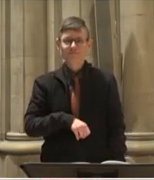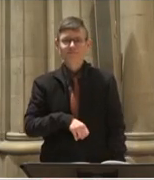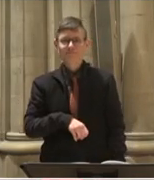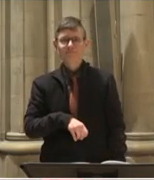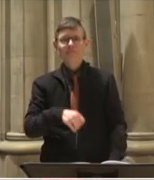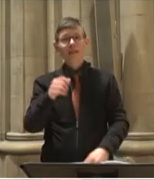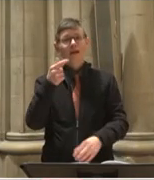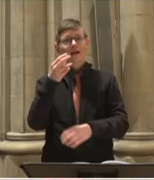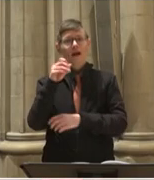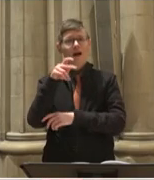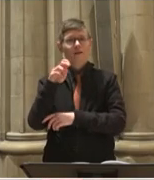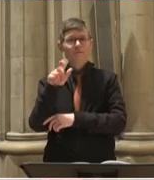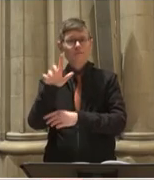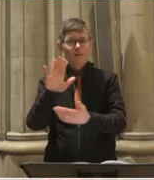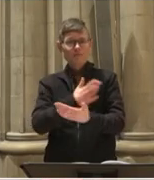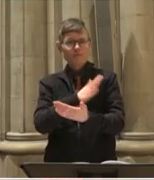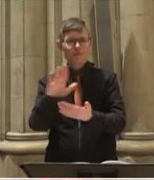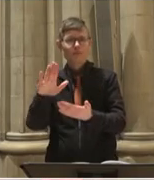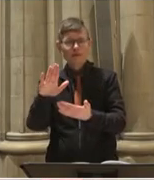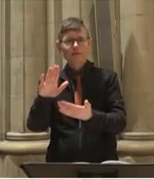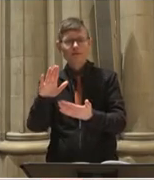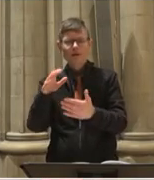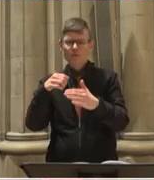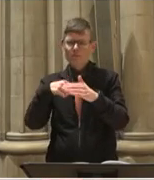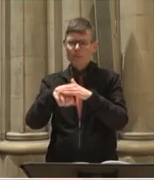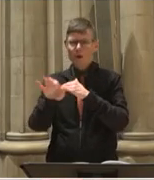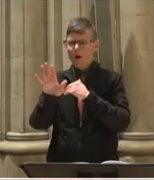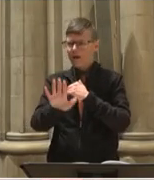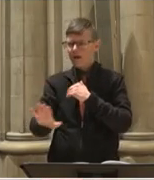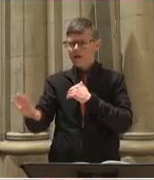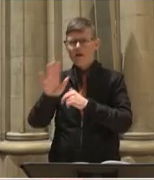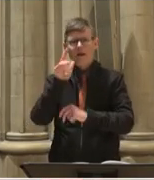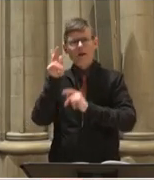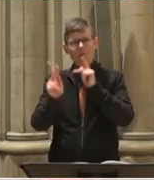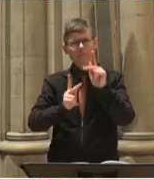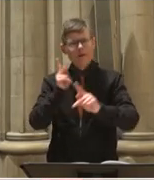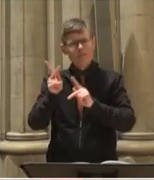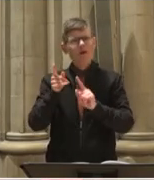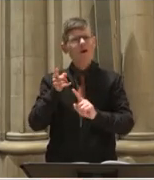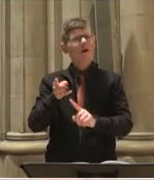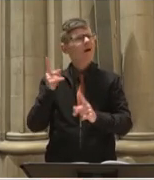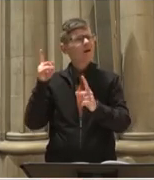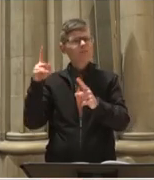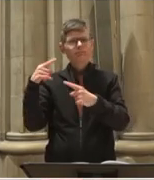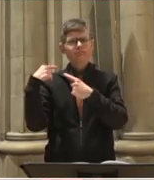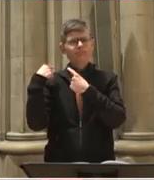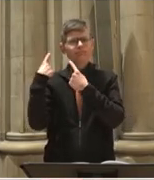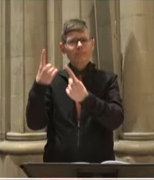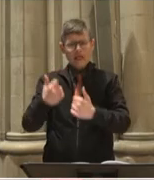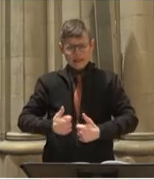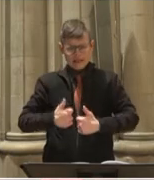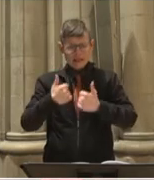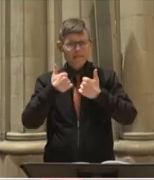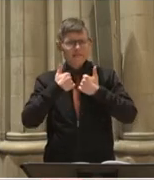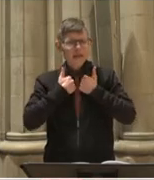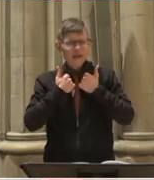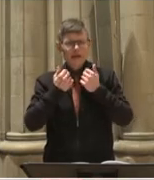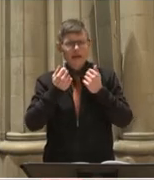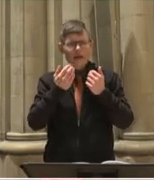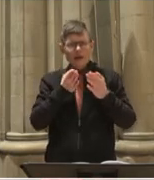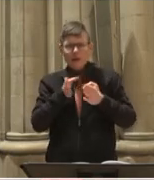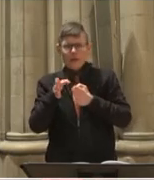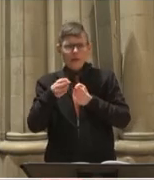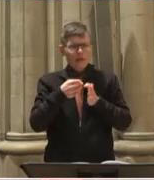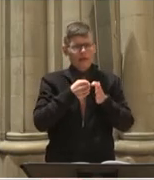Gospel music, born of a people who have had to live their lives navigating the lowest